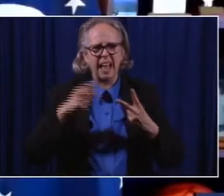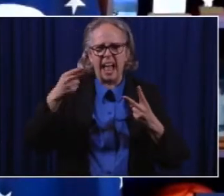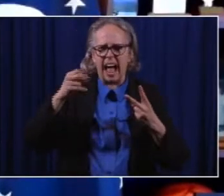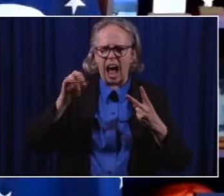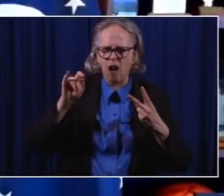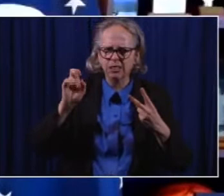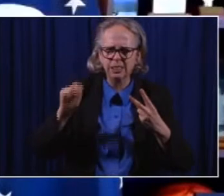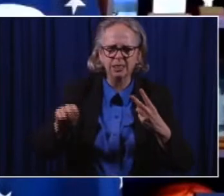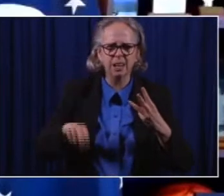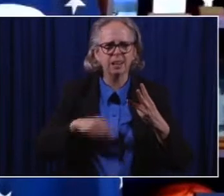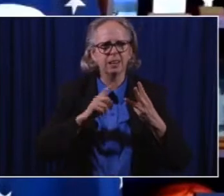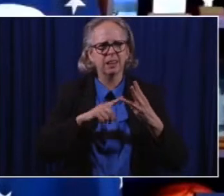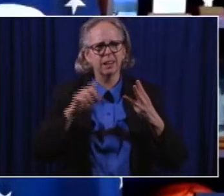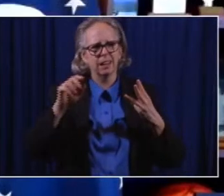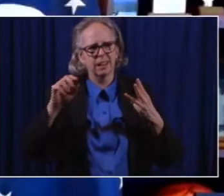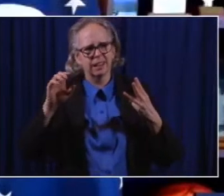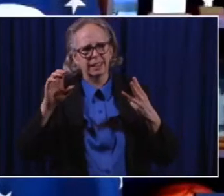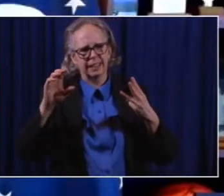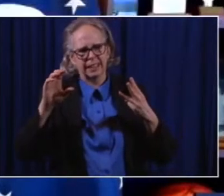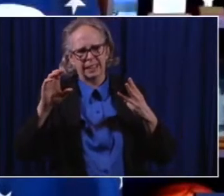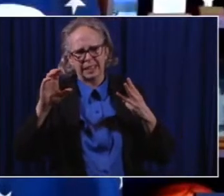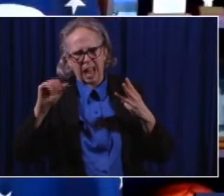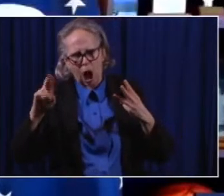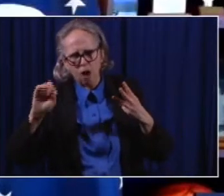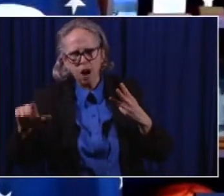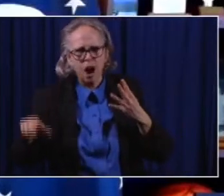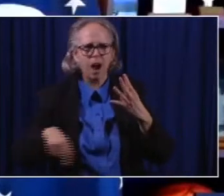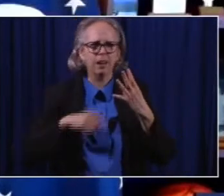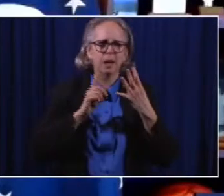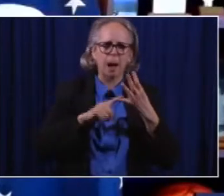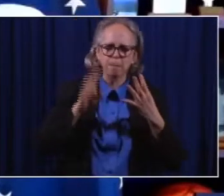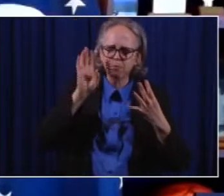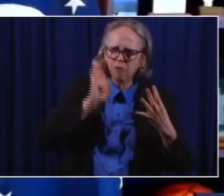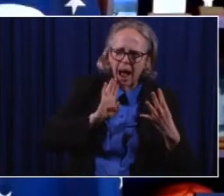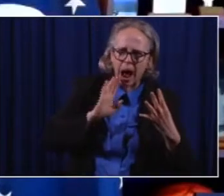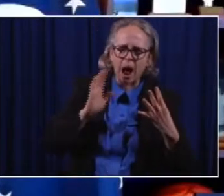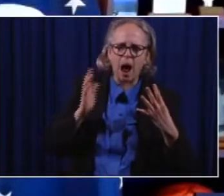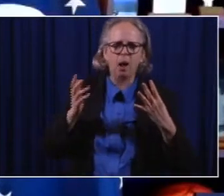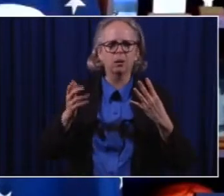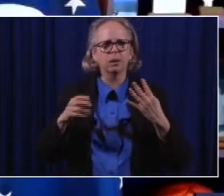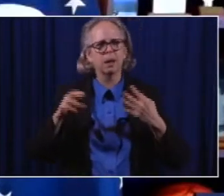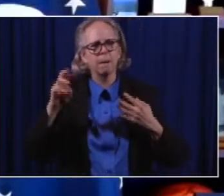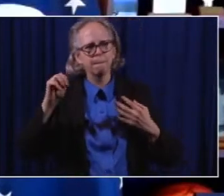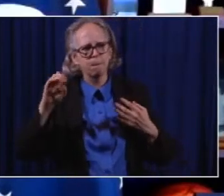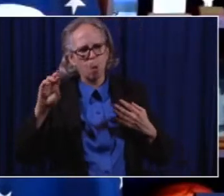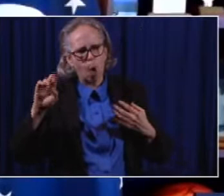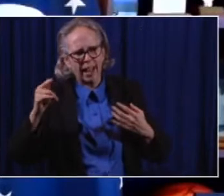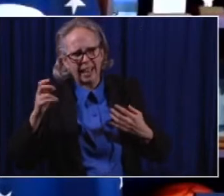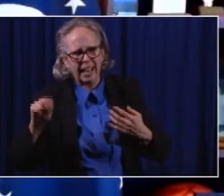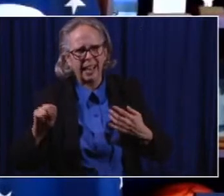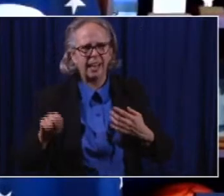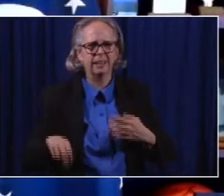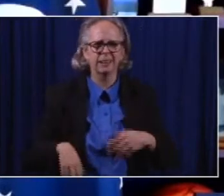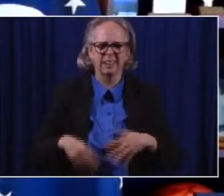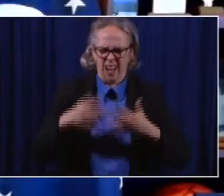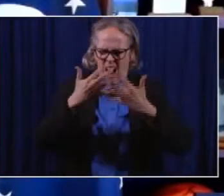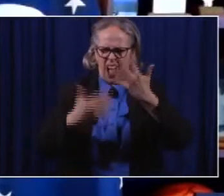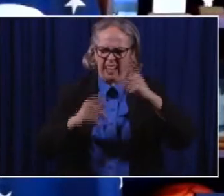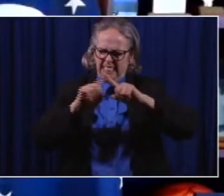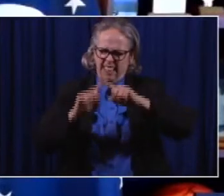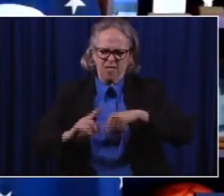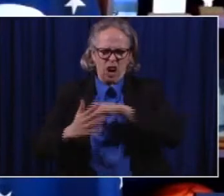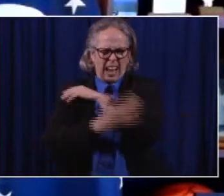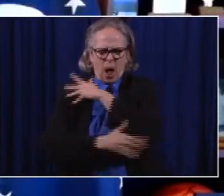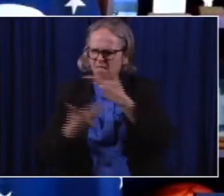Monroe, Fayette, Carroll, Morrow, Brown, Morgan, and Wyandotte. So there's still money available for small